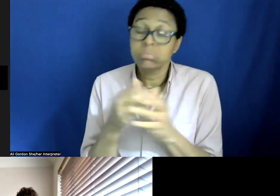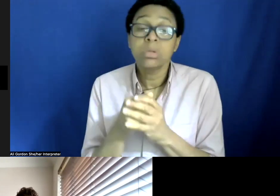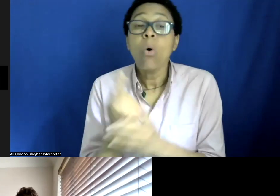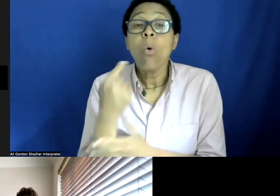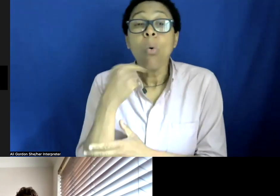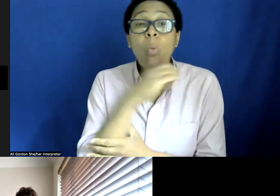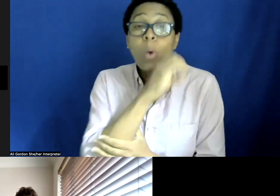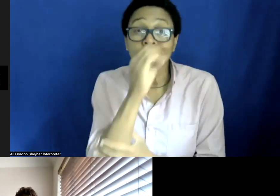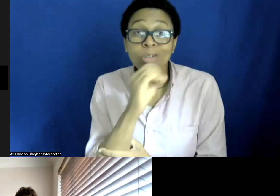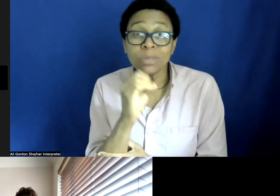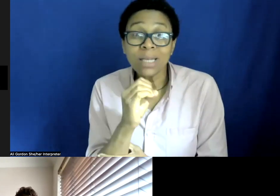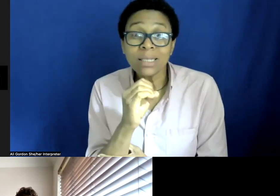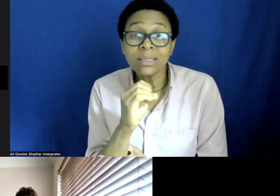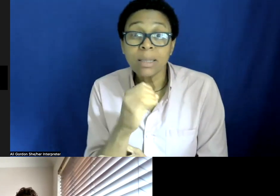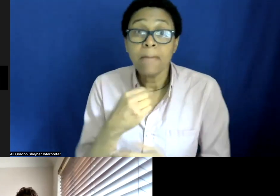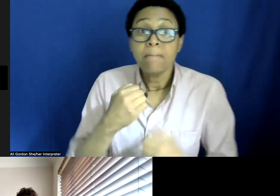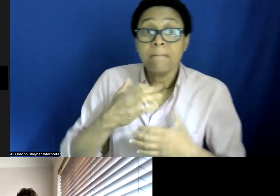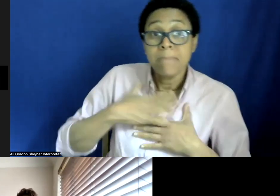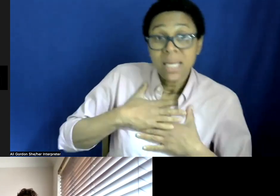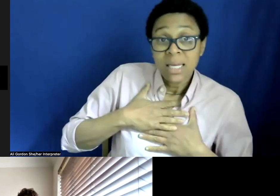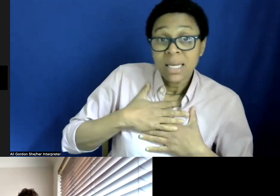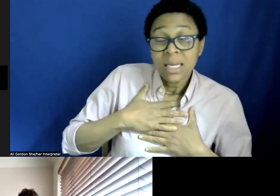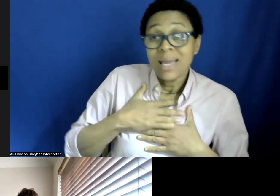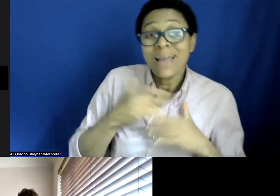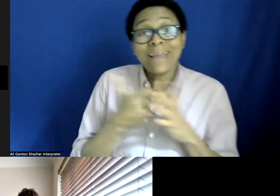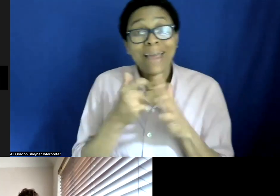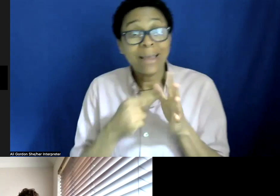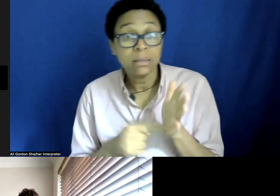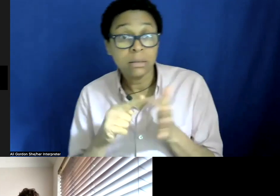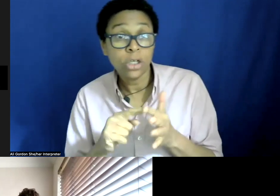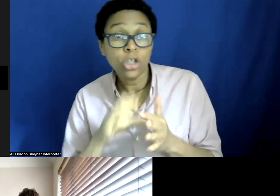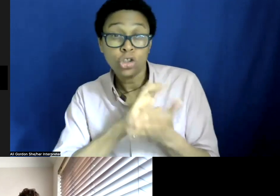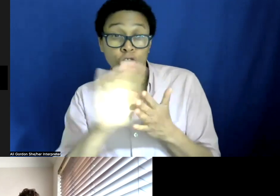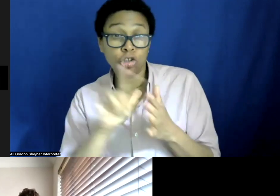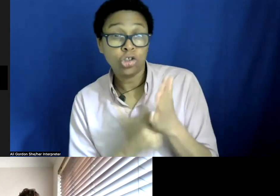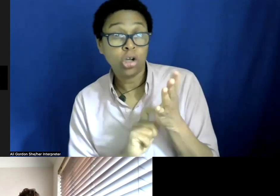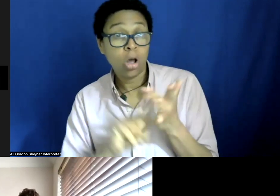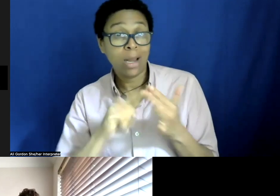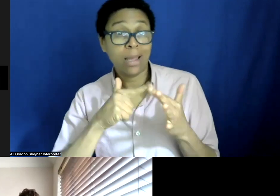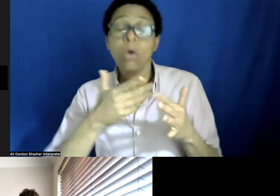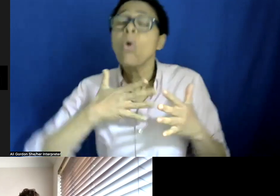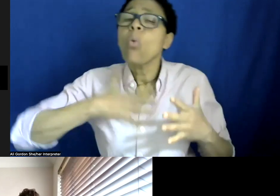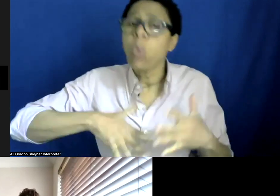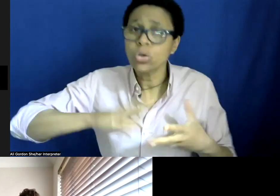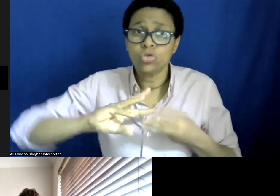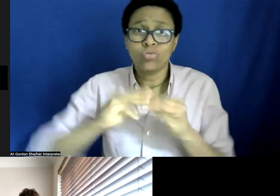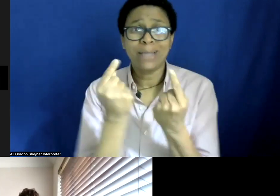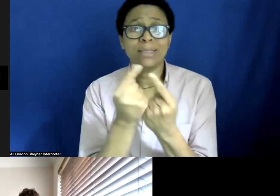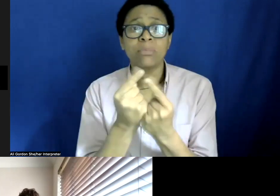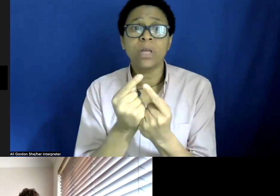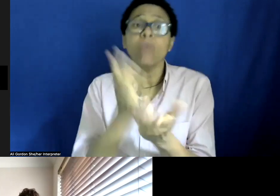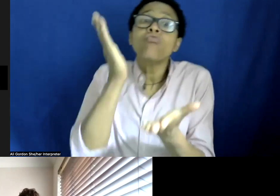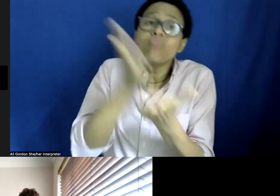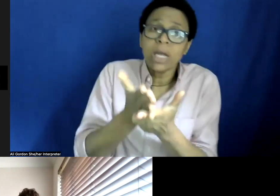100% mine, and I know Kate's and Charlie's intention to create something practical and physical, not